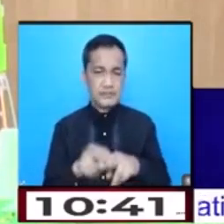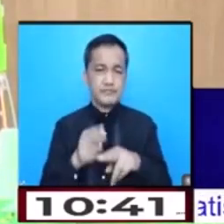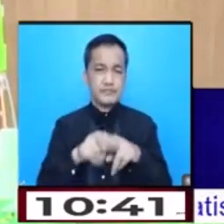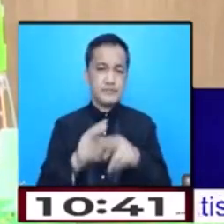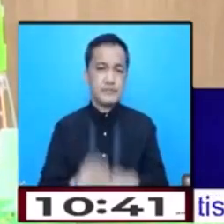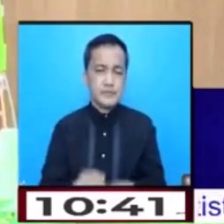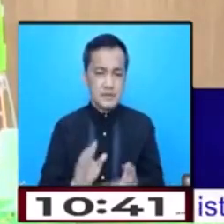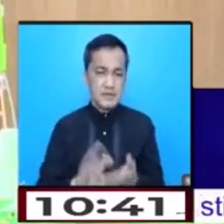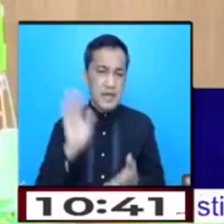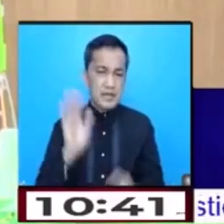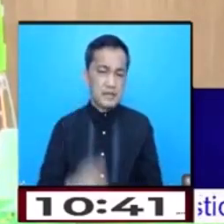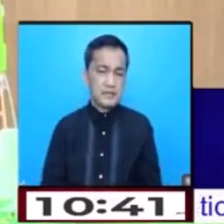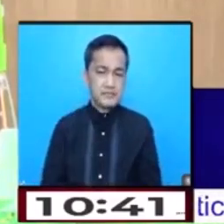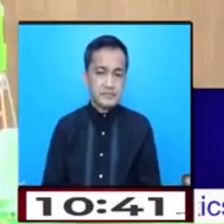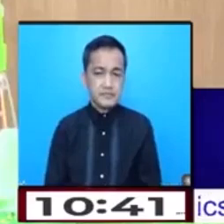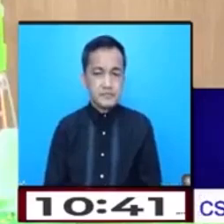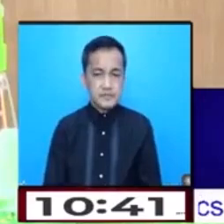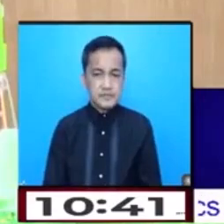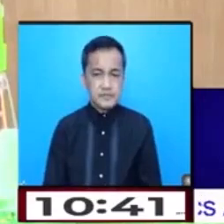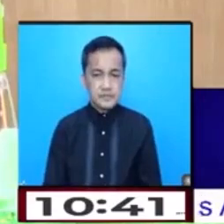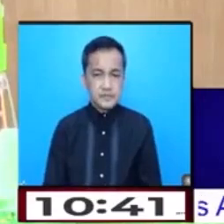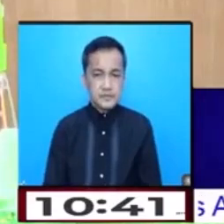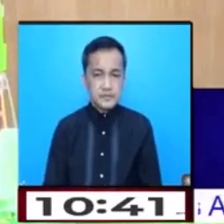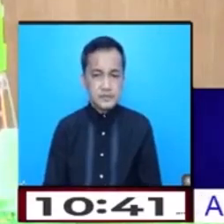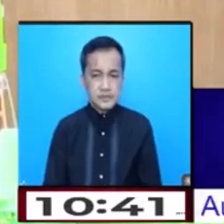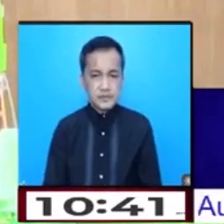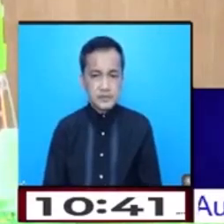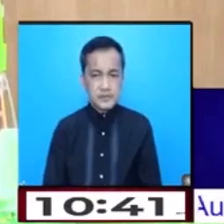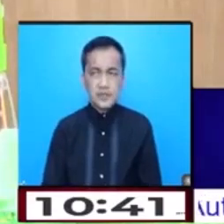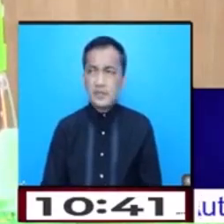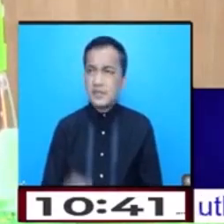with substantially, you know, like fertilizers